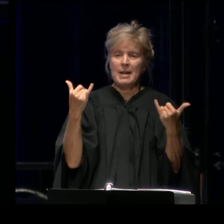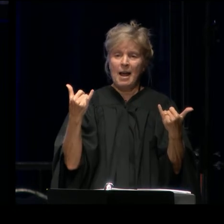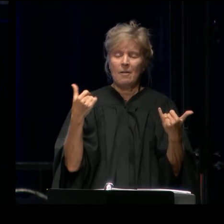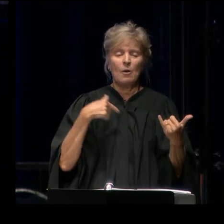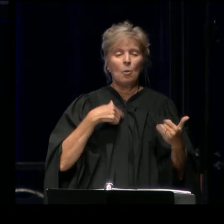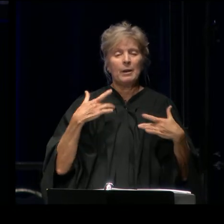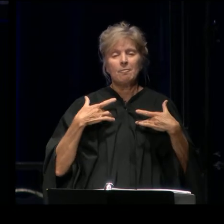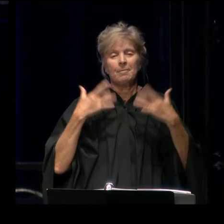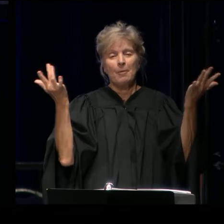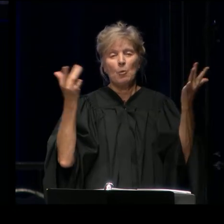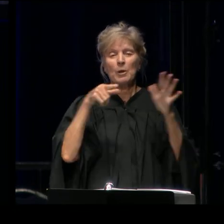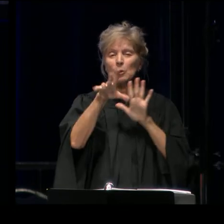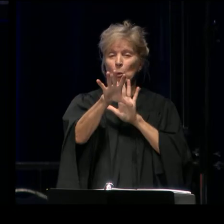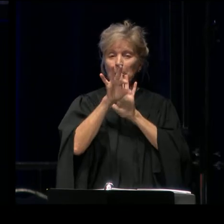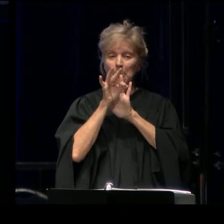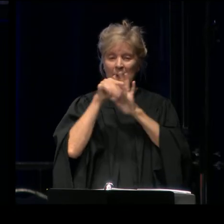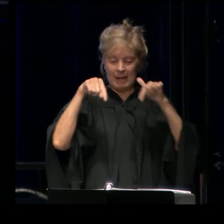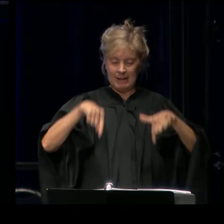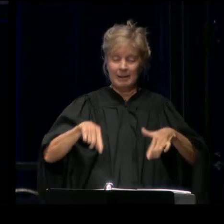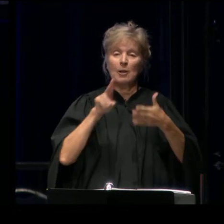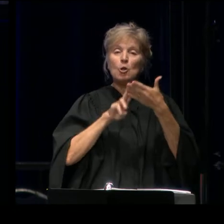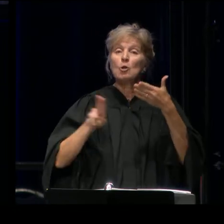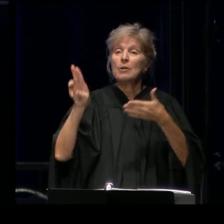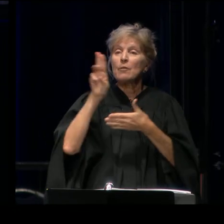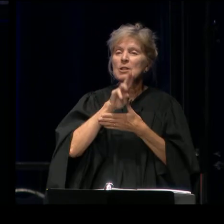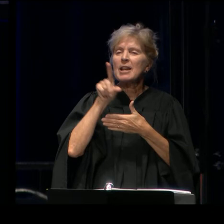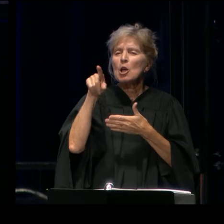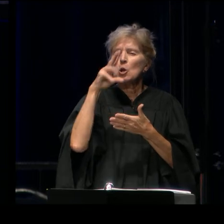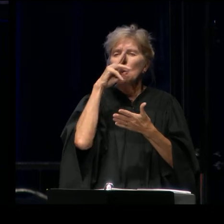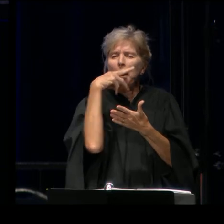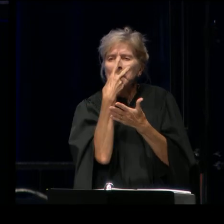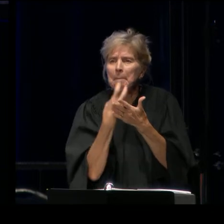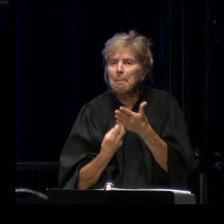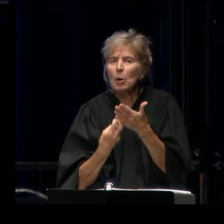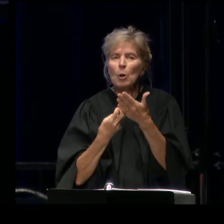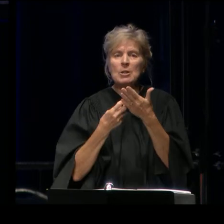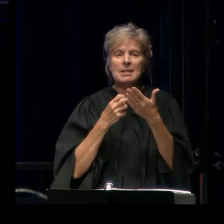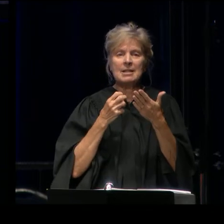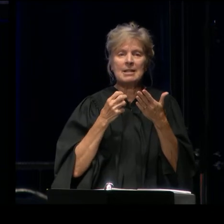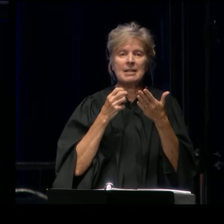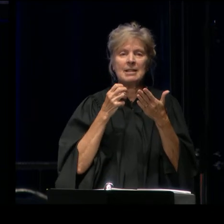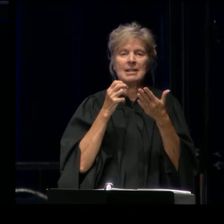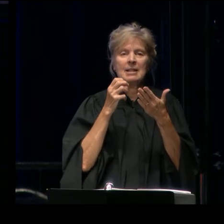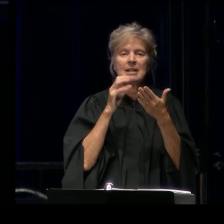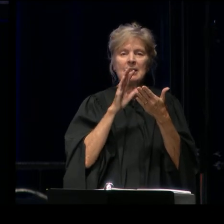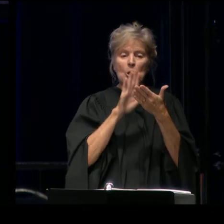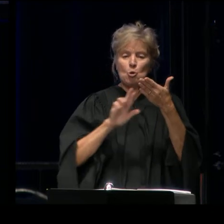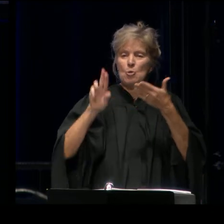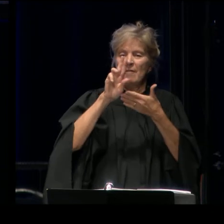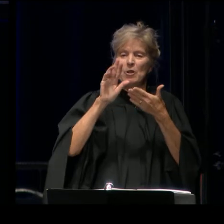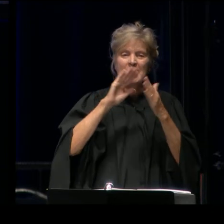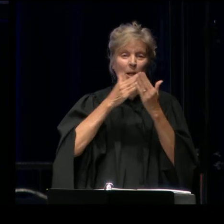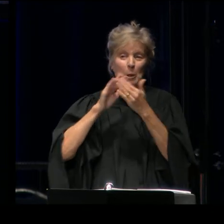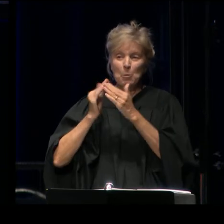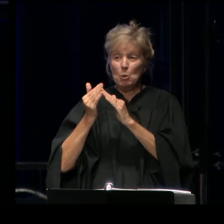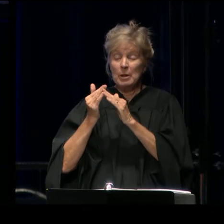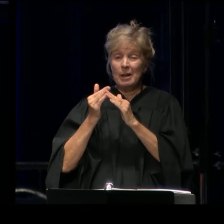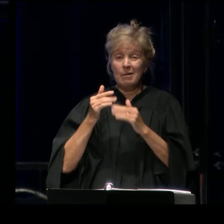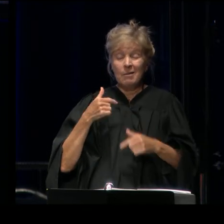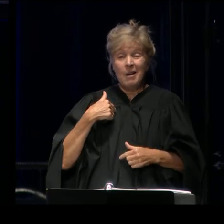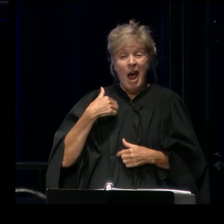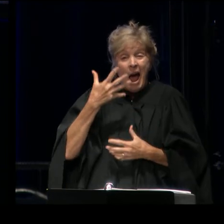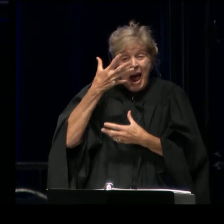chose this university, that you immerse yourself in our community. I hope you are feeling